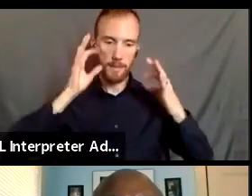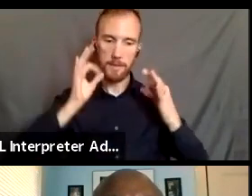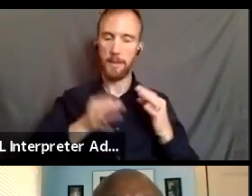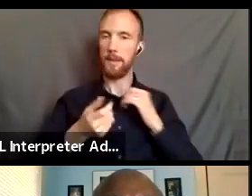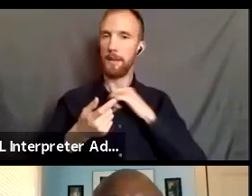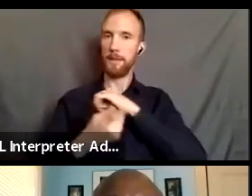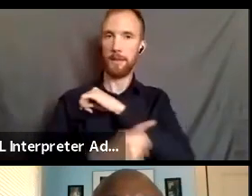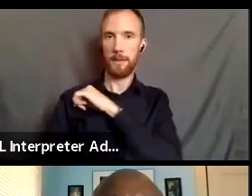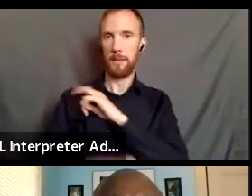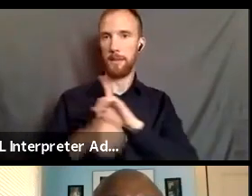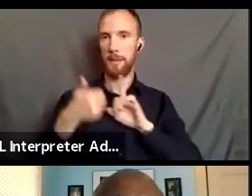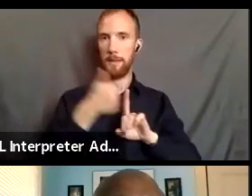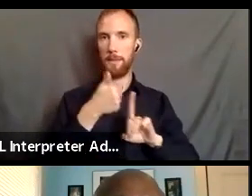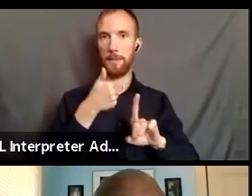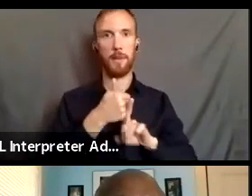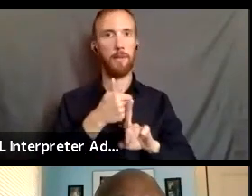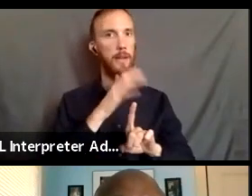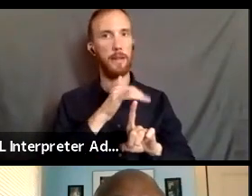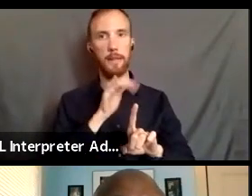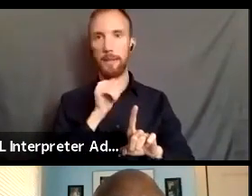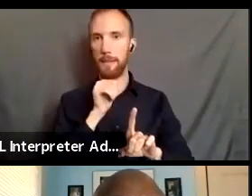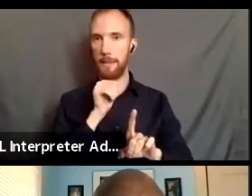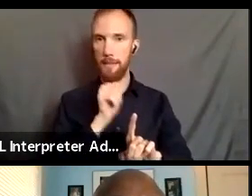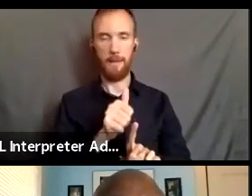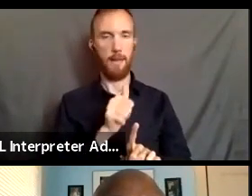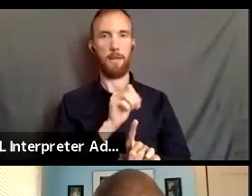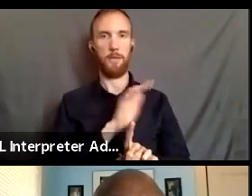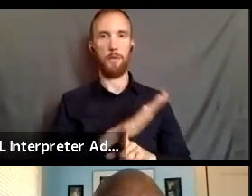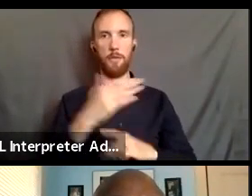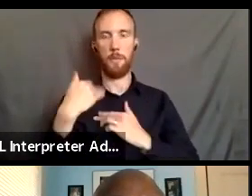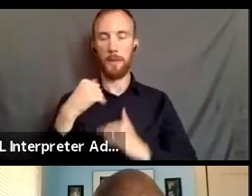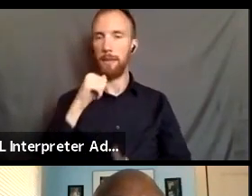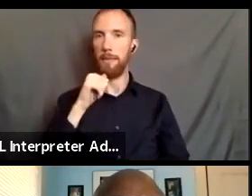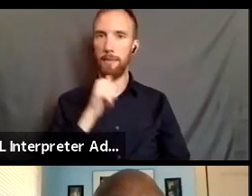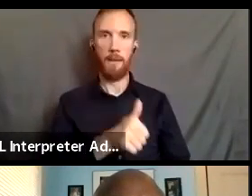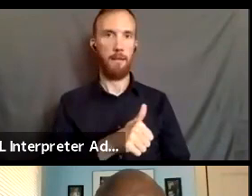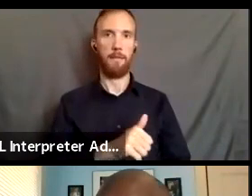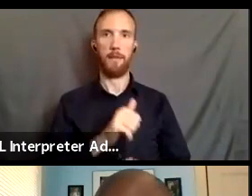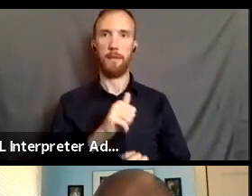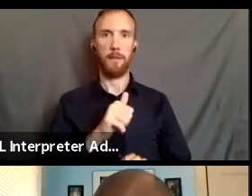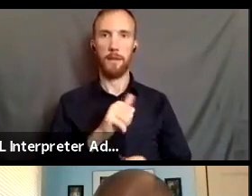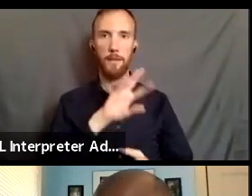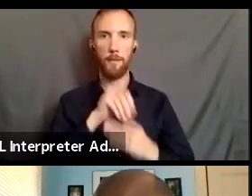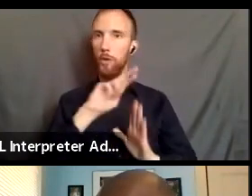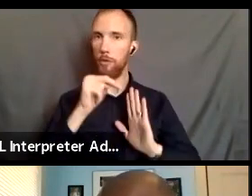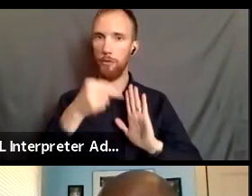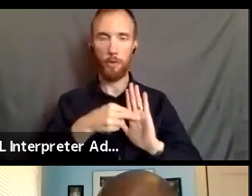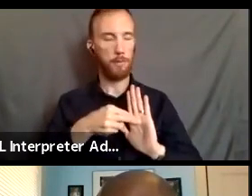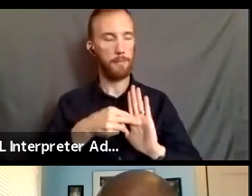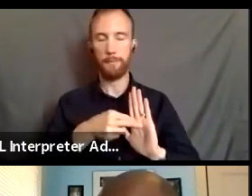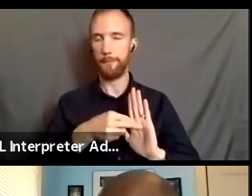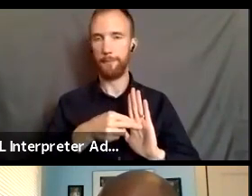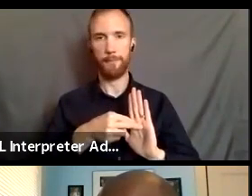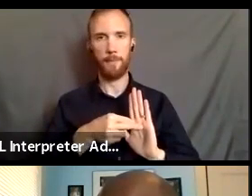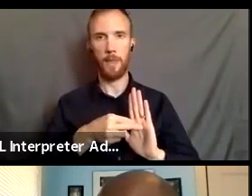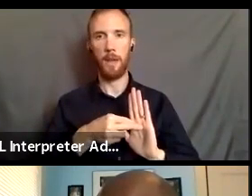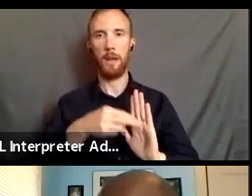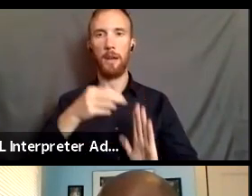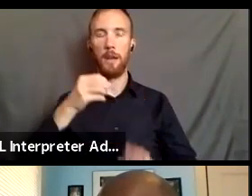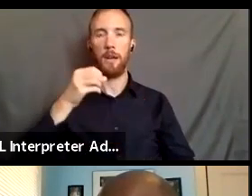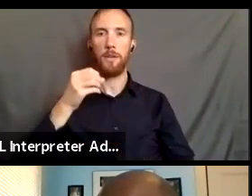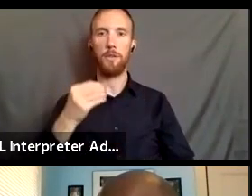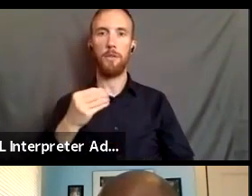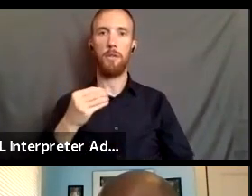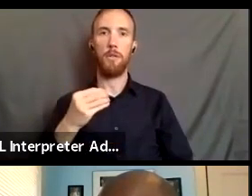be uh their purview or their role within schools um so i i i